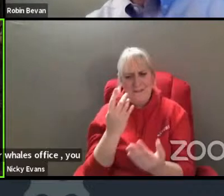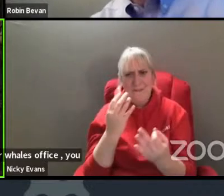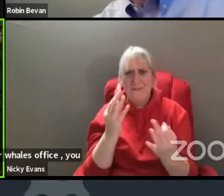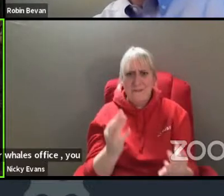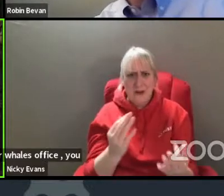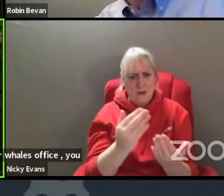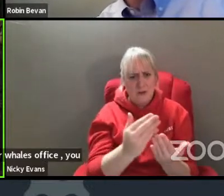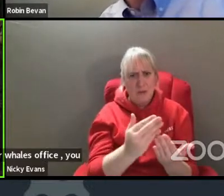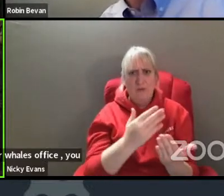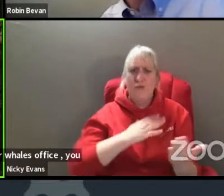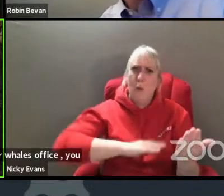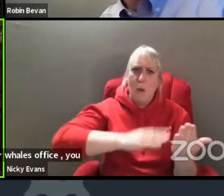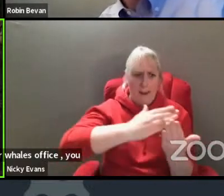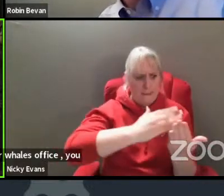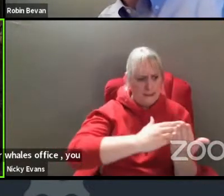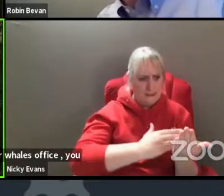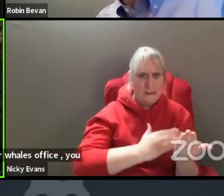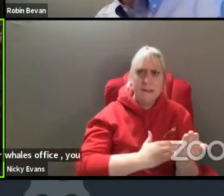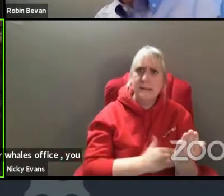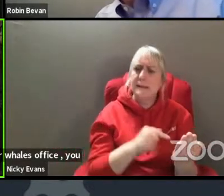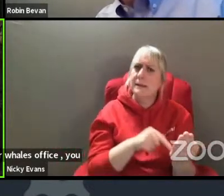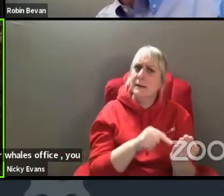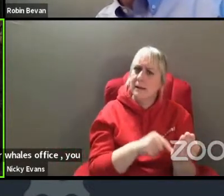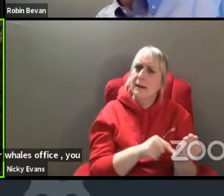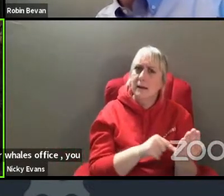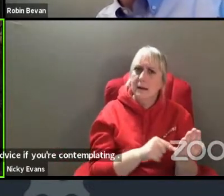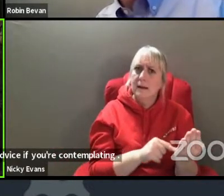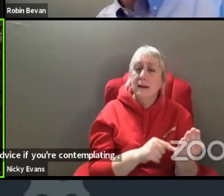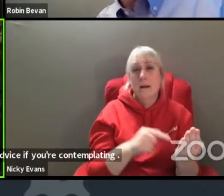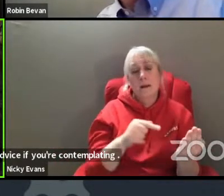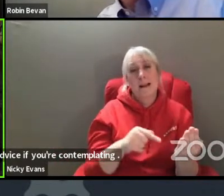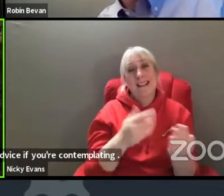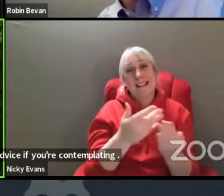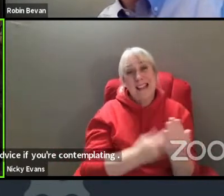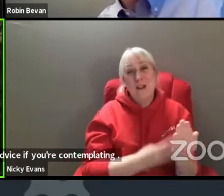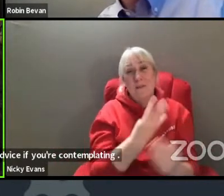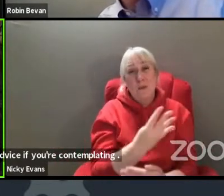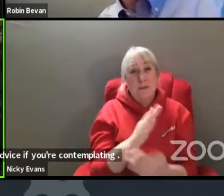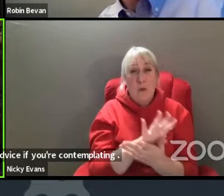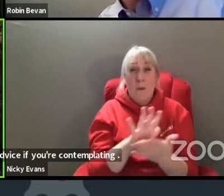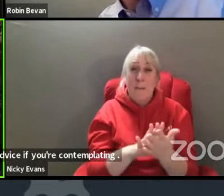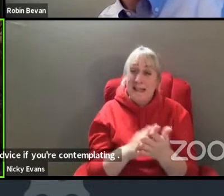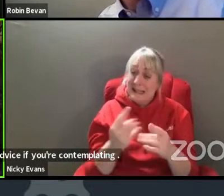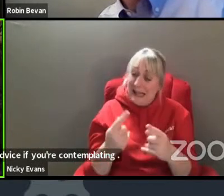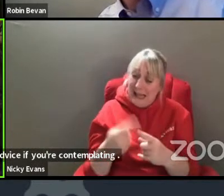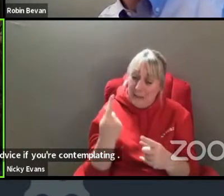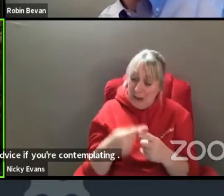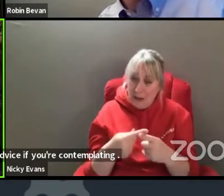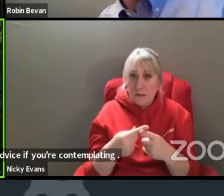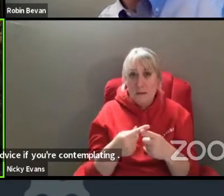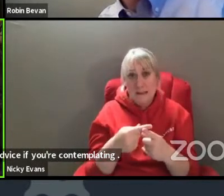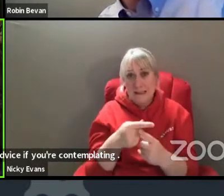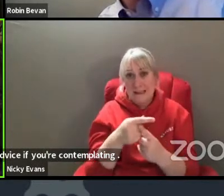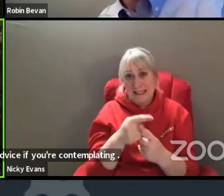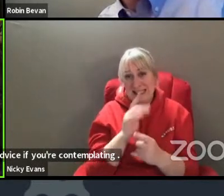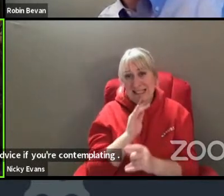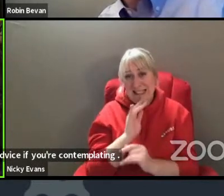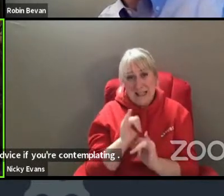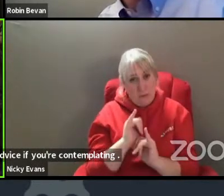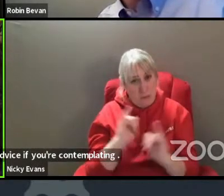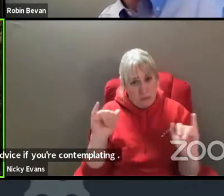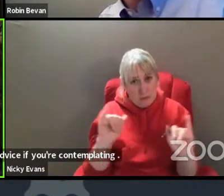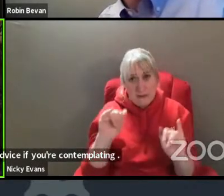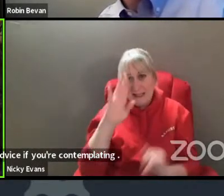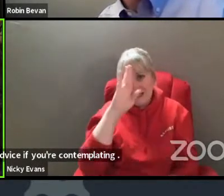Section 44 has about having an imminent serious danger, we think you should talk to the union about that before you use that